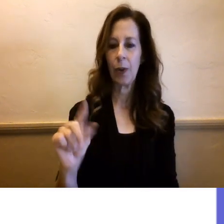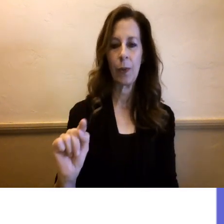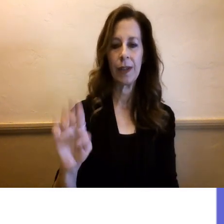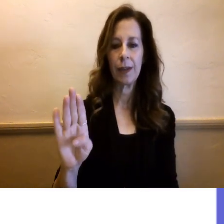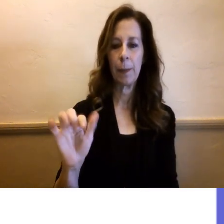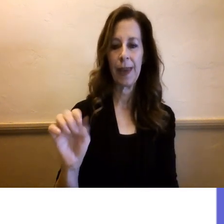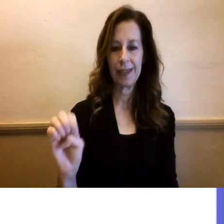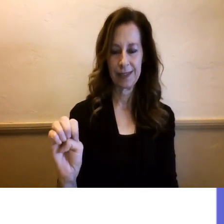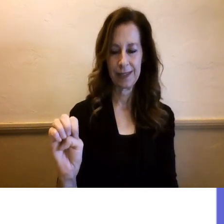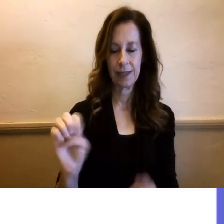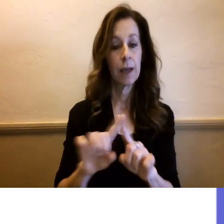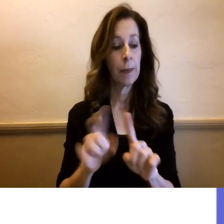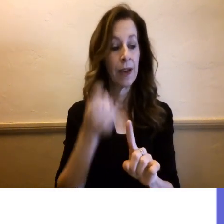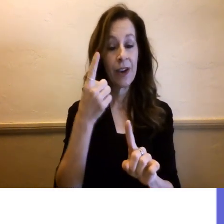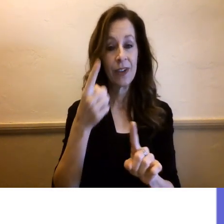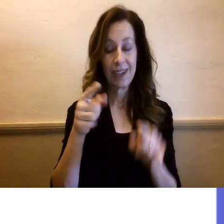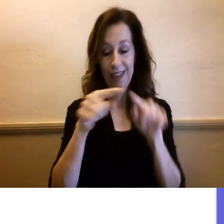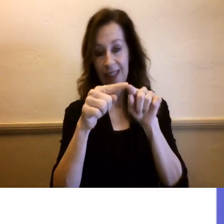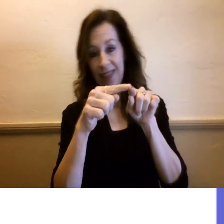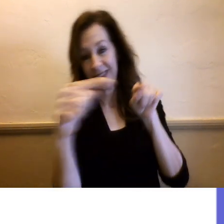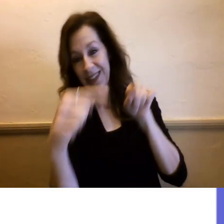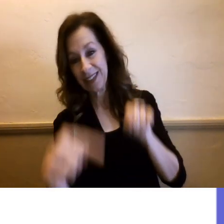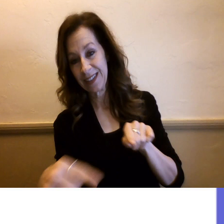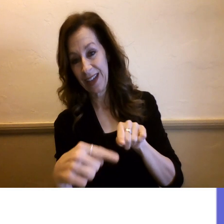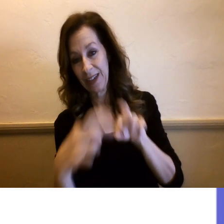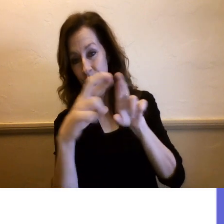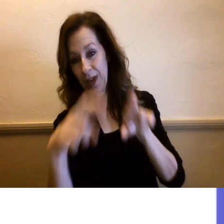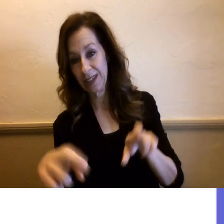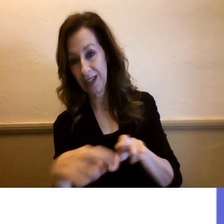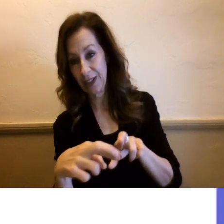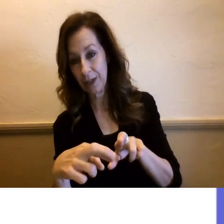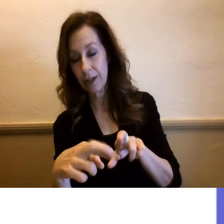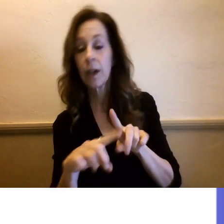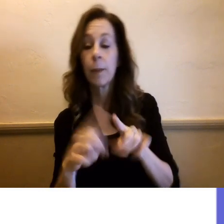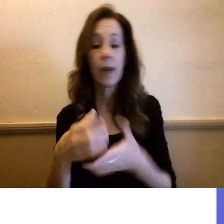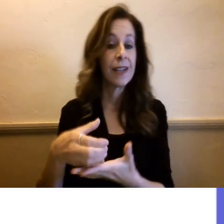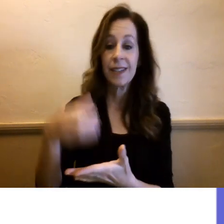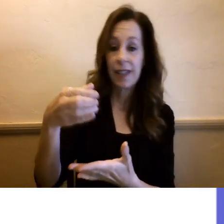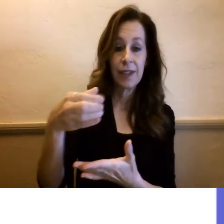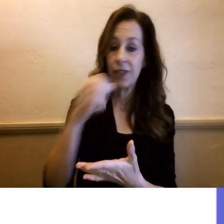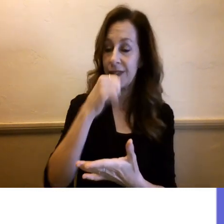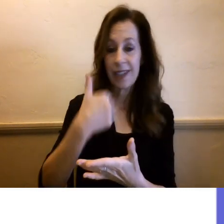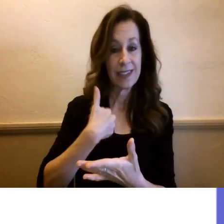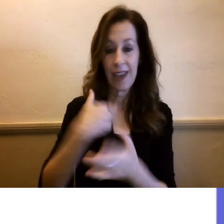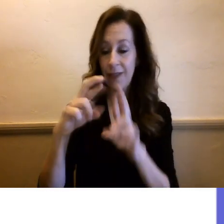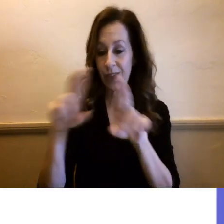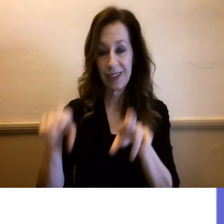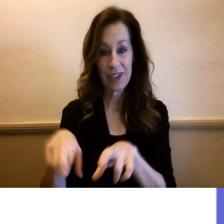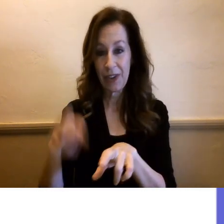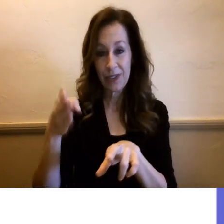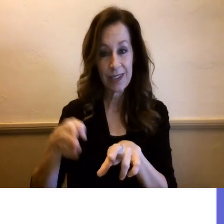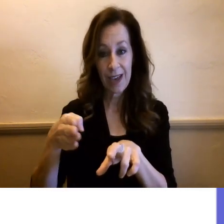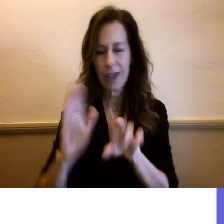right? But it has to have rectangular sides. Well, a cylinder doesn't have rectangular sides. It's